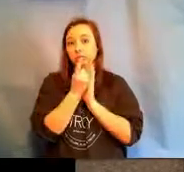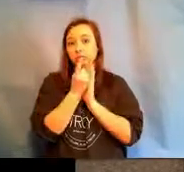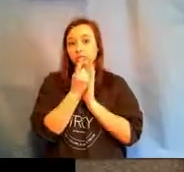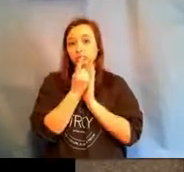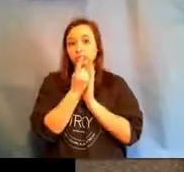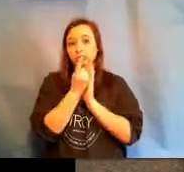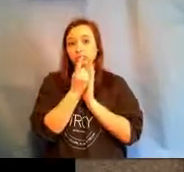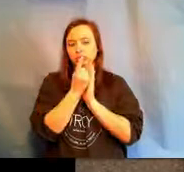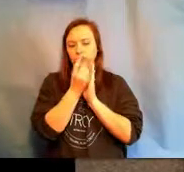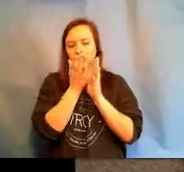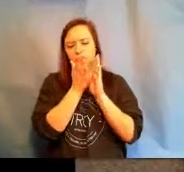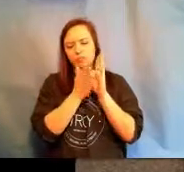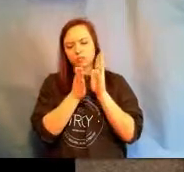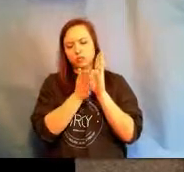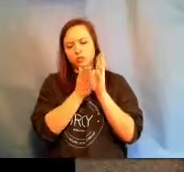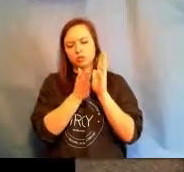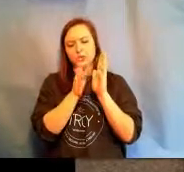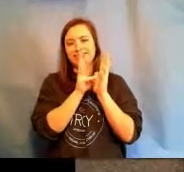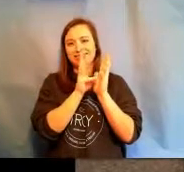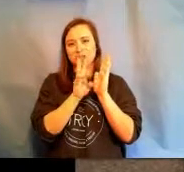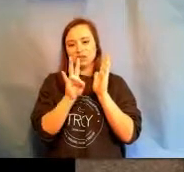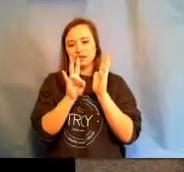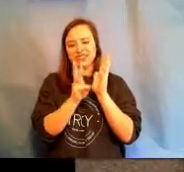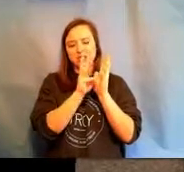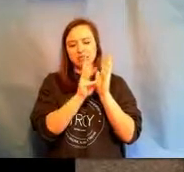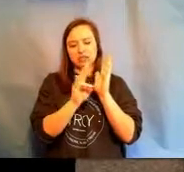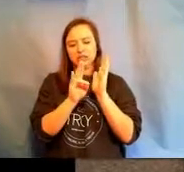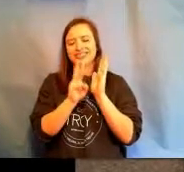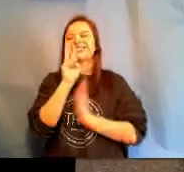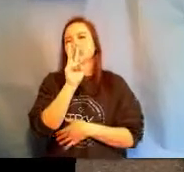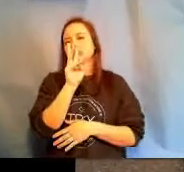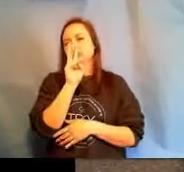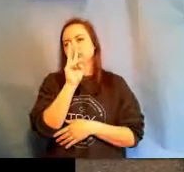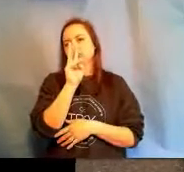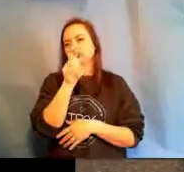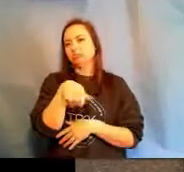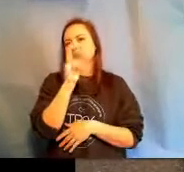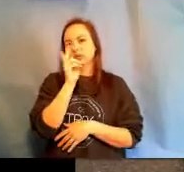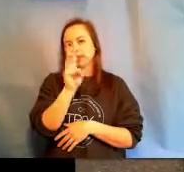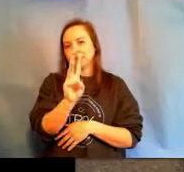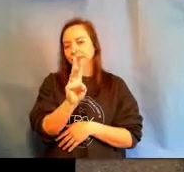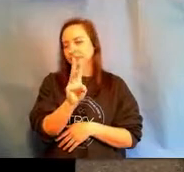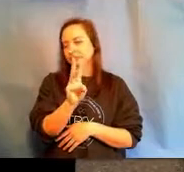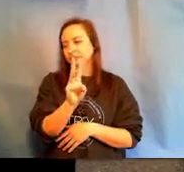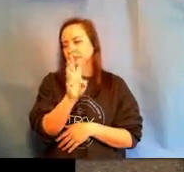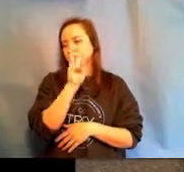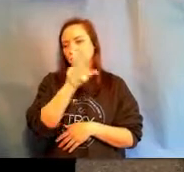is pointing in between the 6 and the 7. So it is half past 6. So it